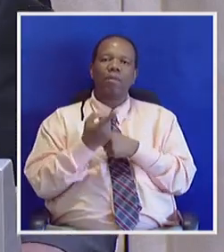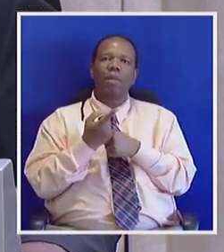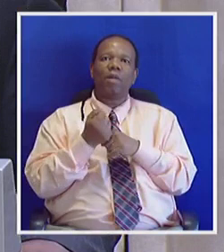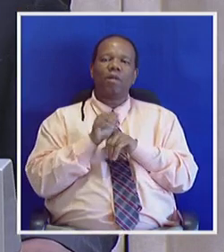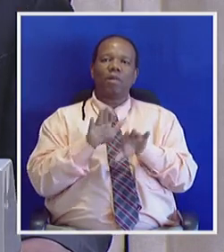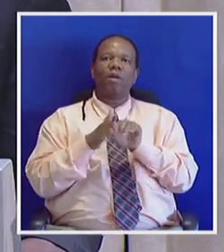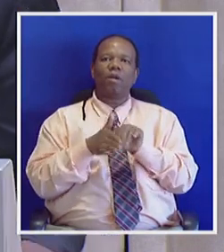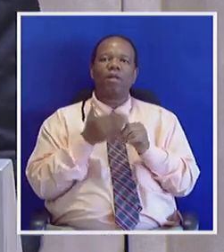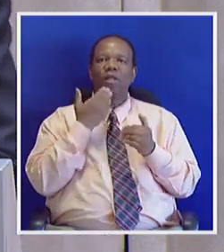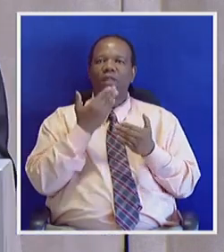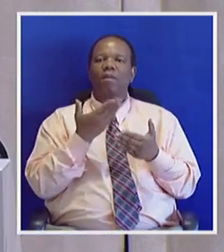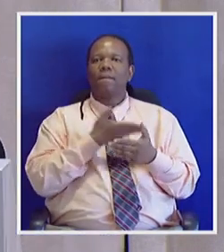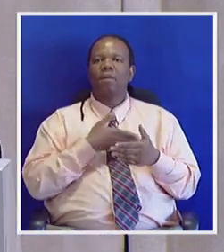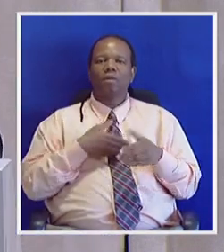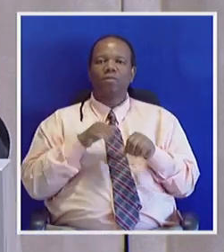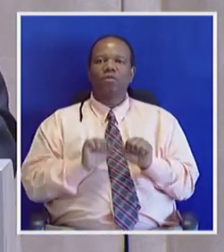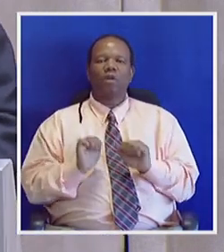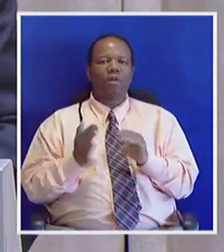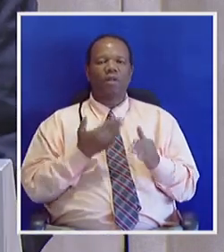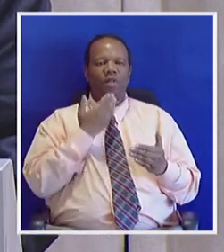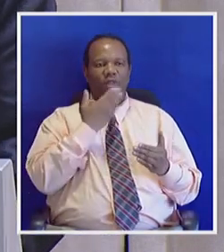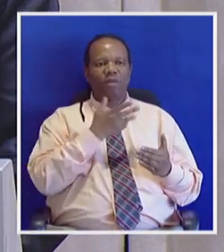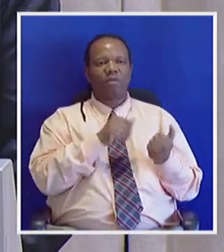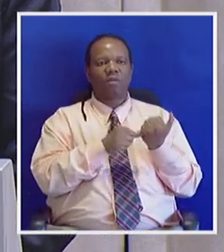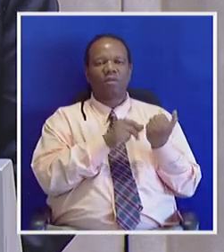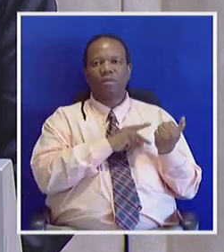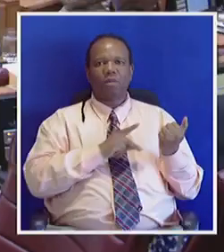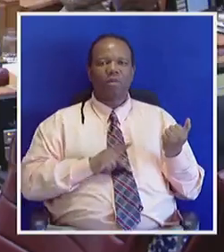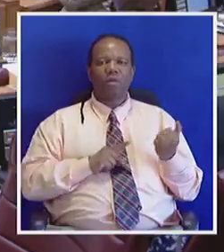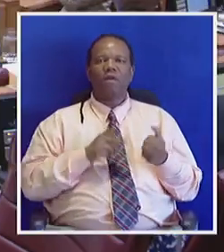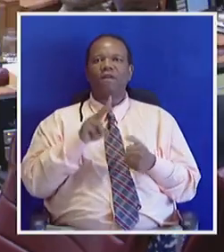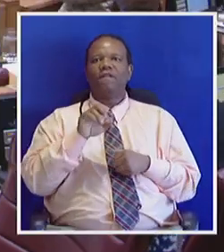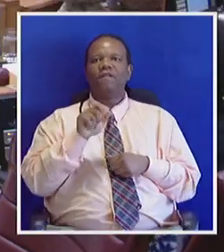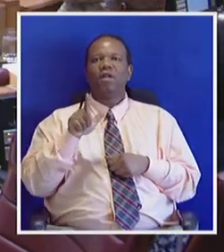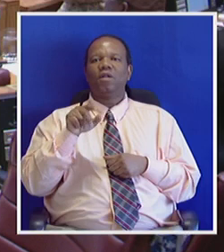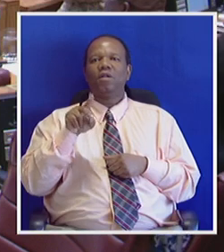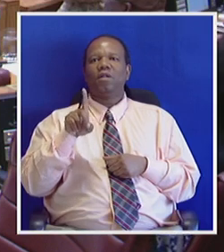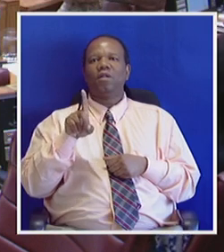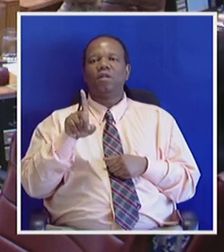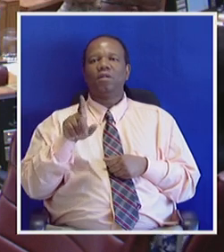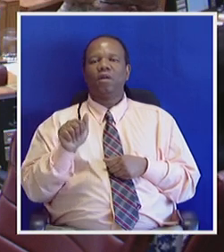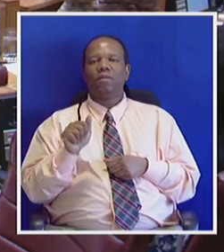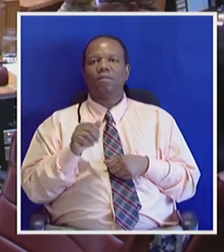Thank you, Madam Chairperson. Thank you, Deputy President. The Honorable Vauder.